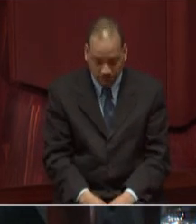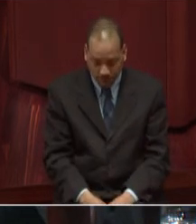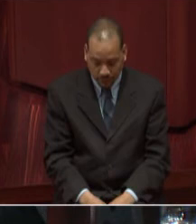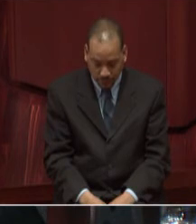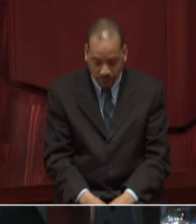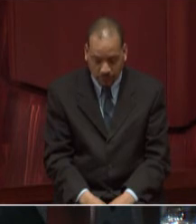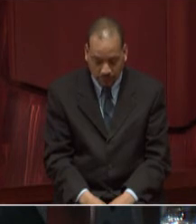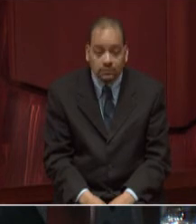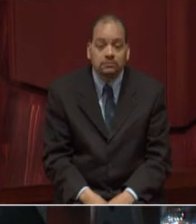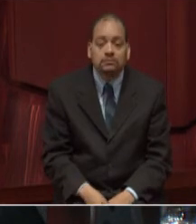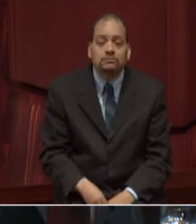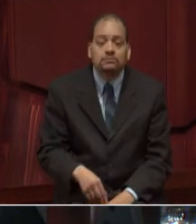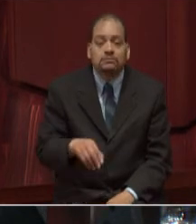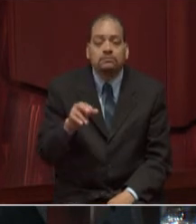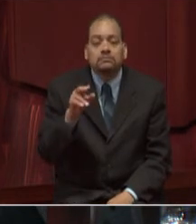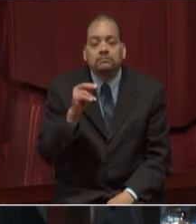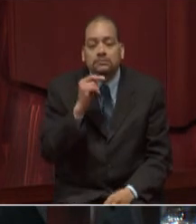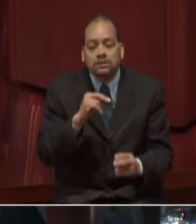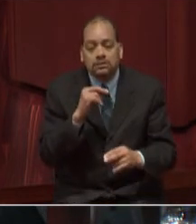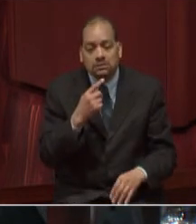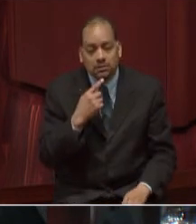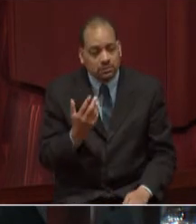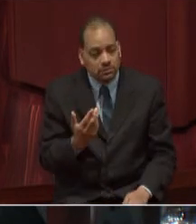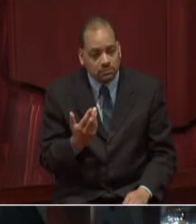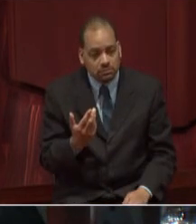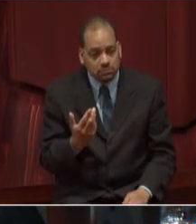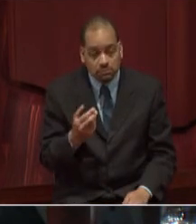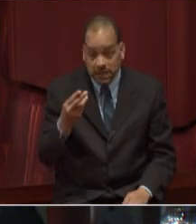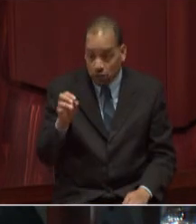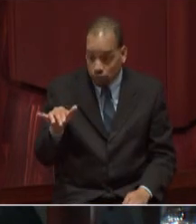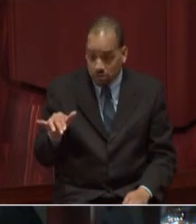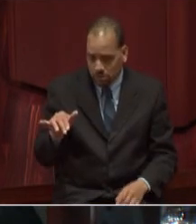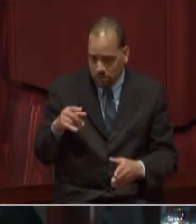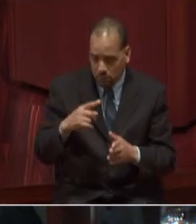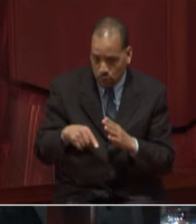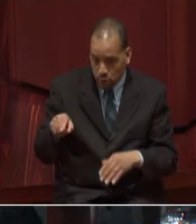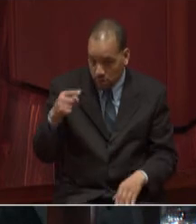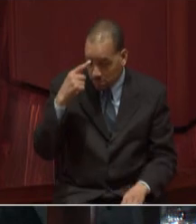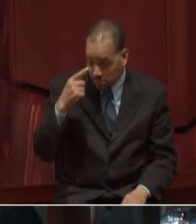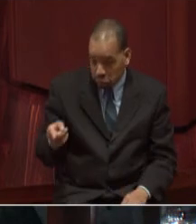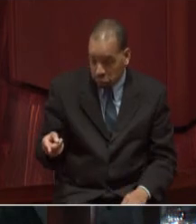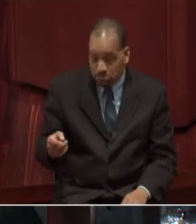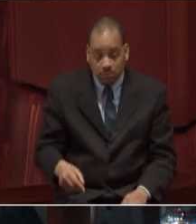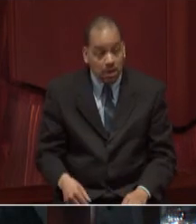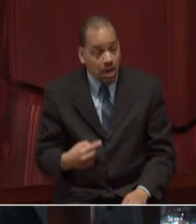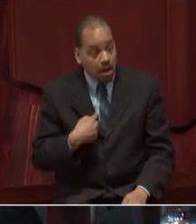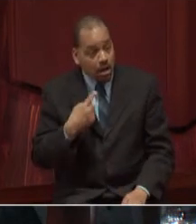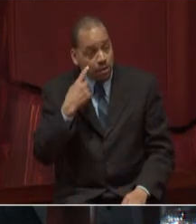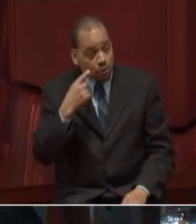And Nixon said, well, what do you think, Henry? And Henry said, I was thinking of promoting